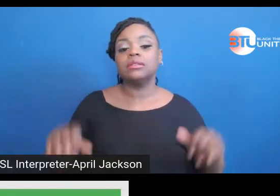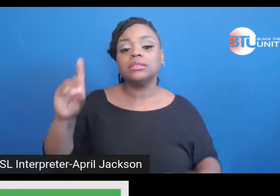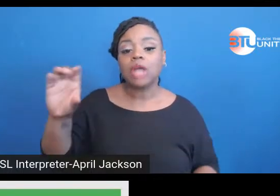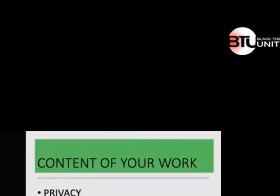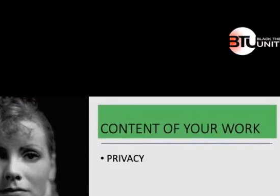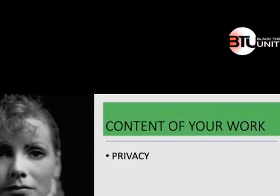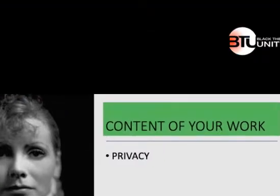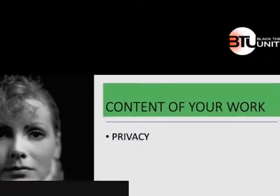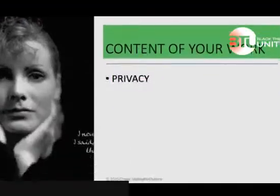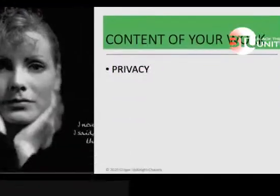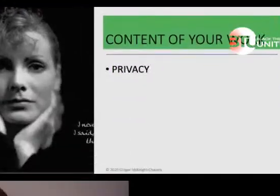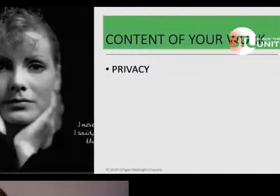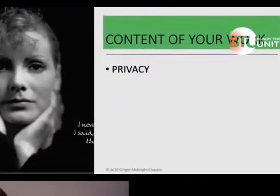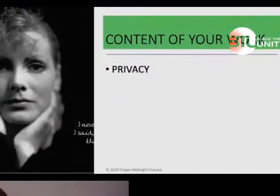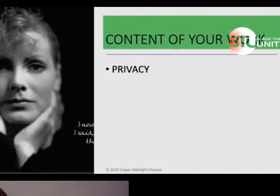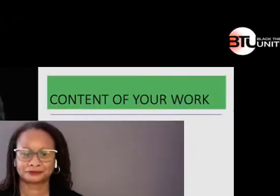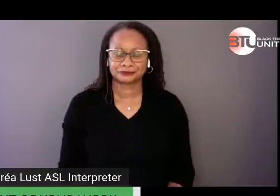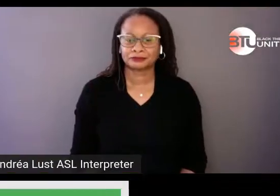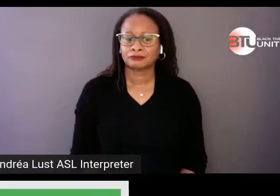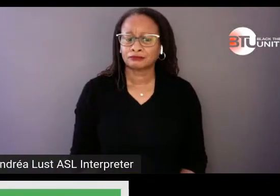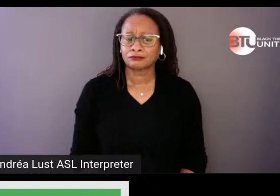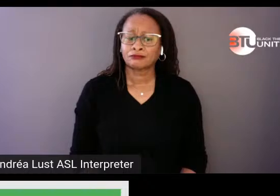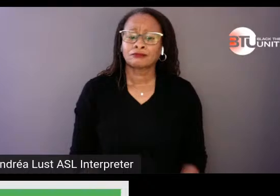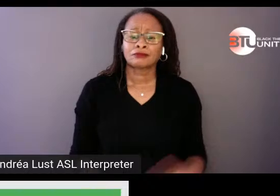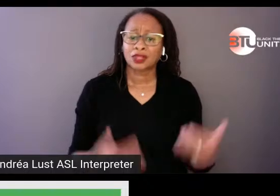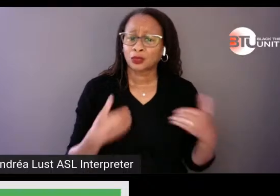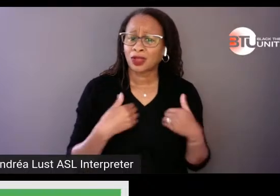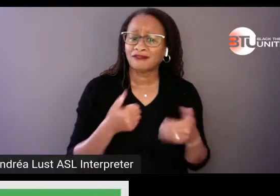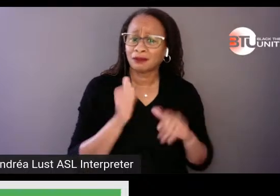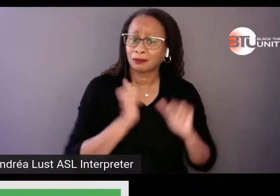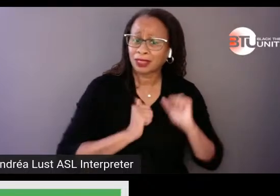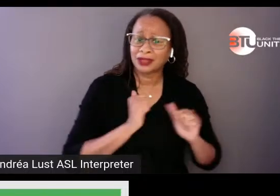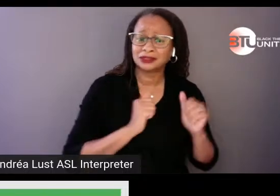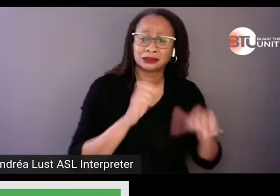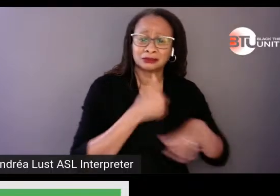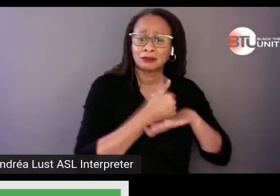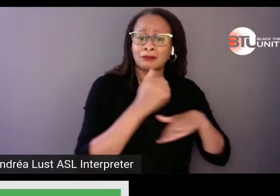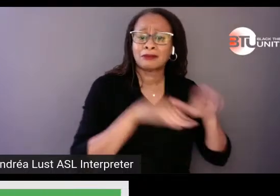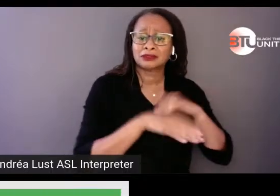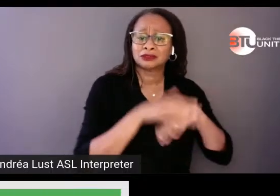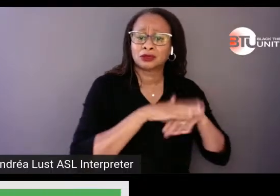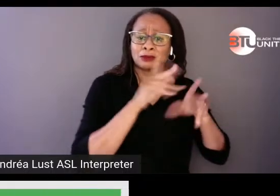life. There are aspects, just so you know, of